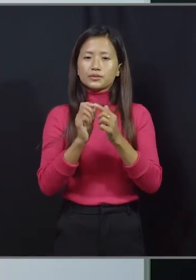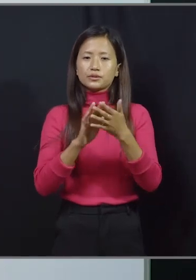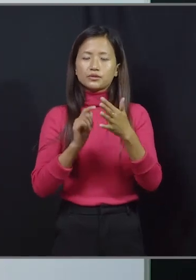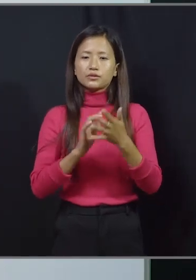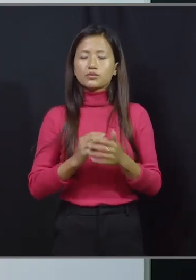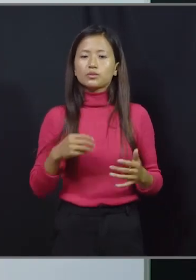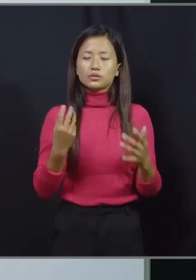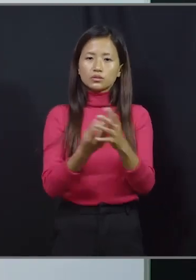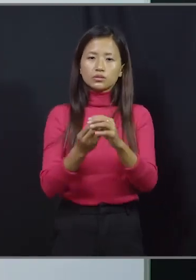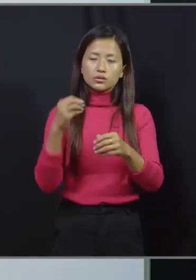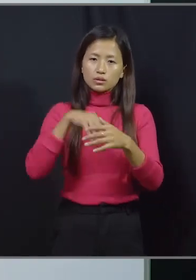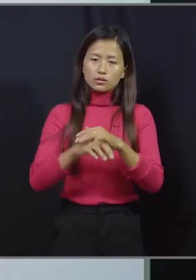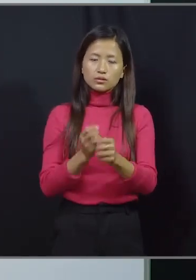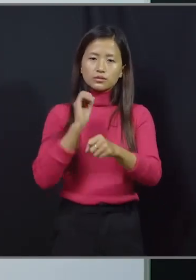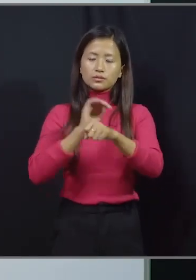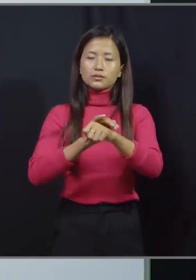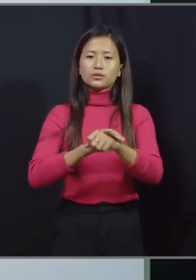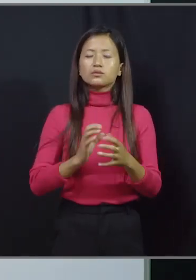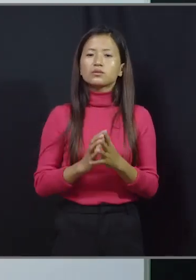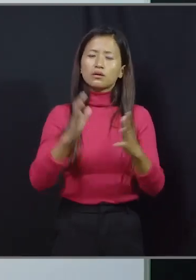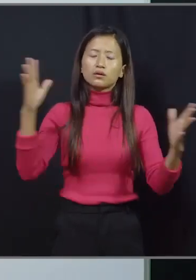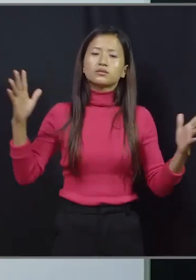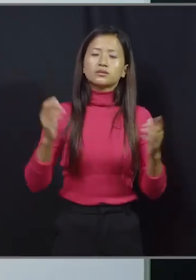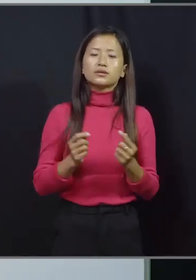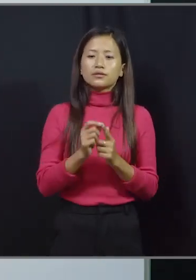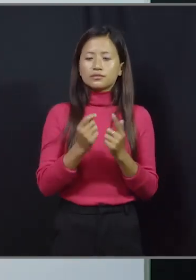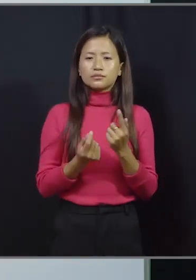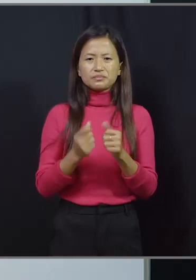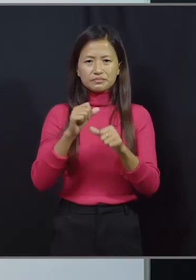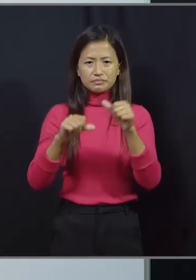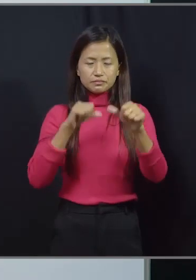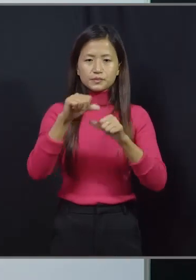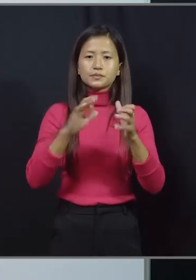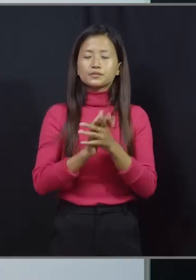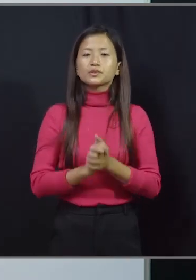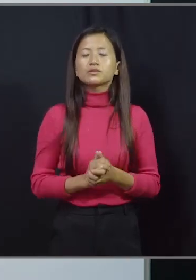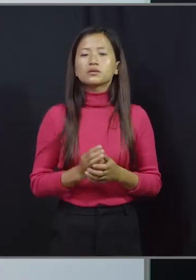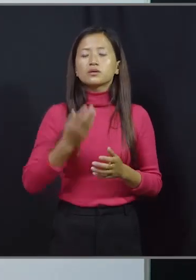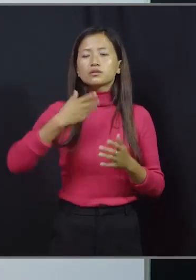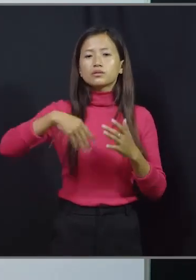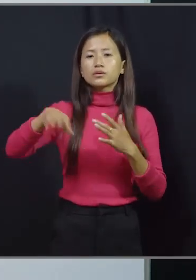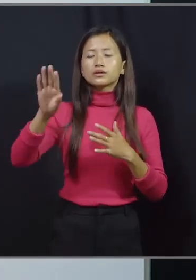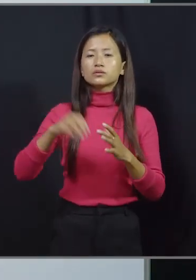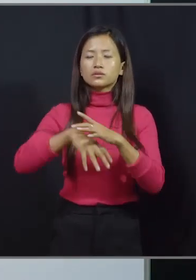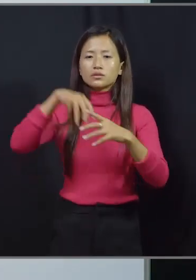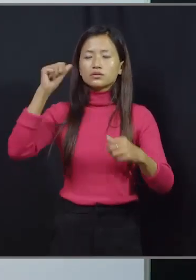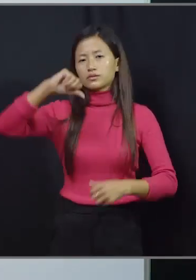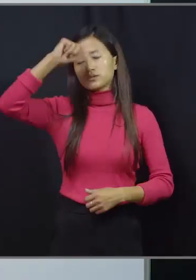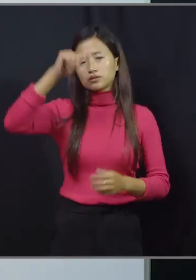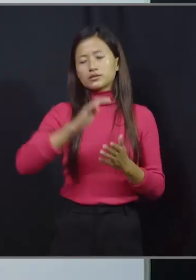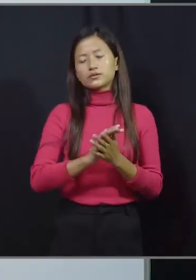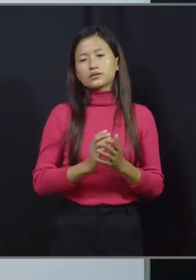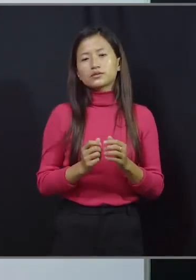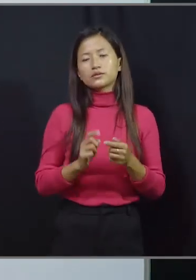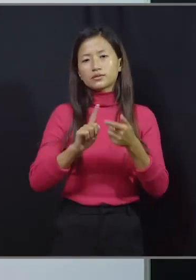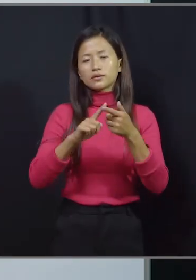Why? Because they always imposed a high tariff policy where Indian goods going out of India to England, they need to